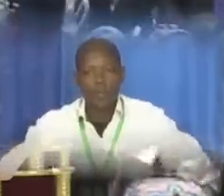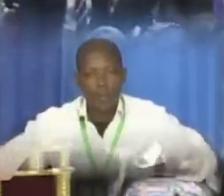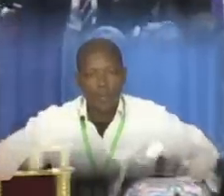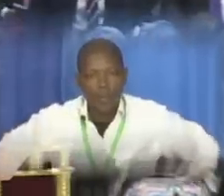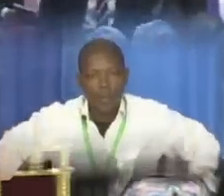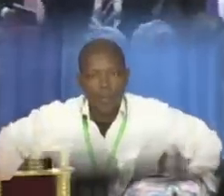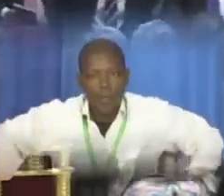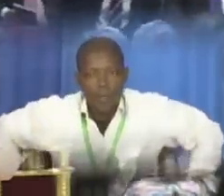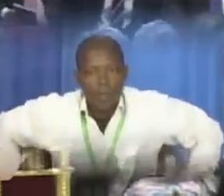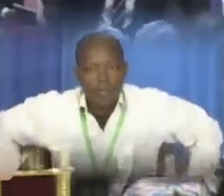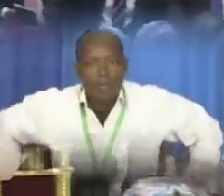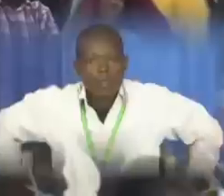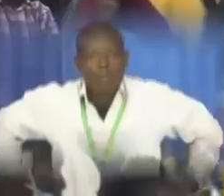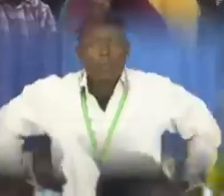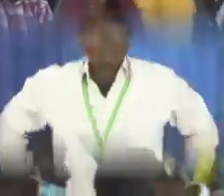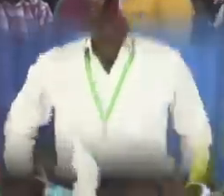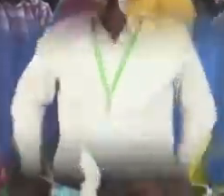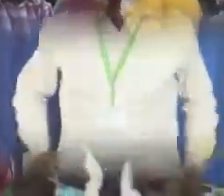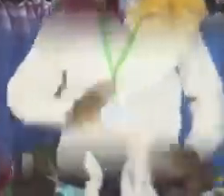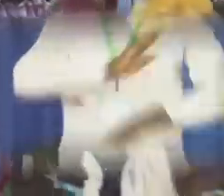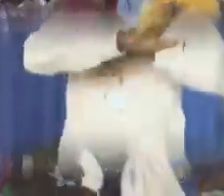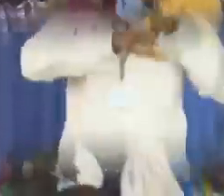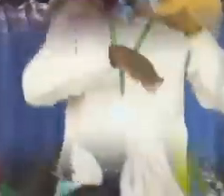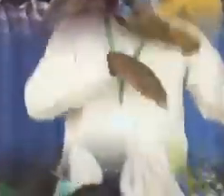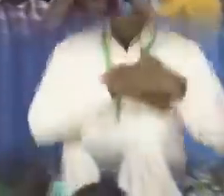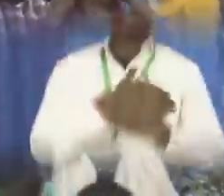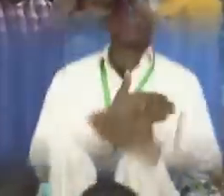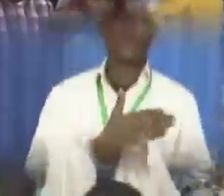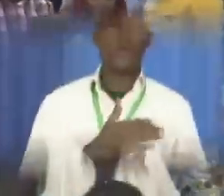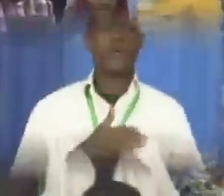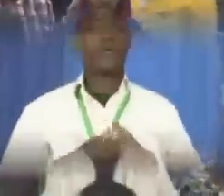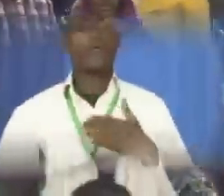All thanks we give to you, Lord.